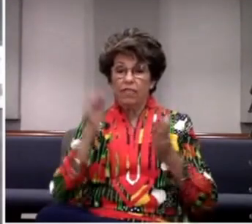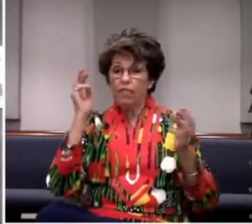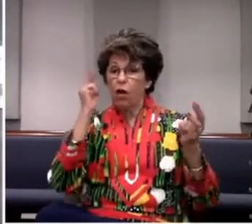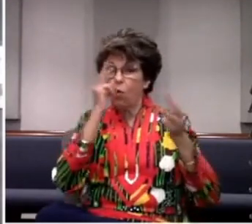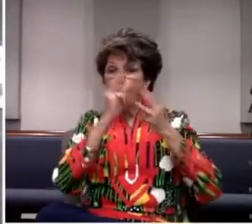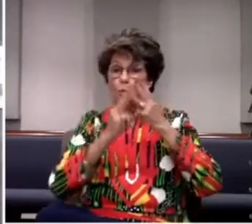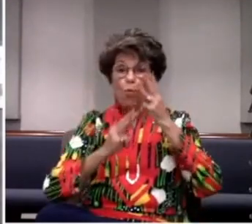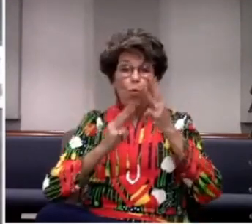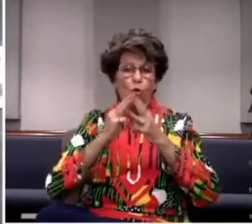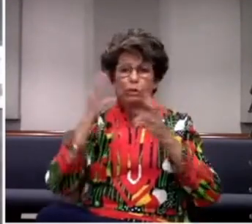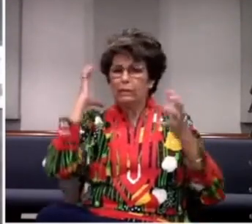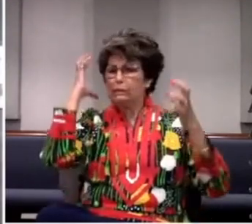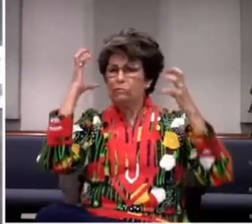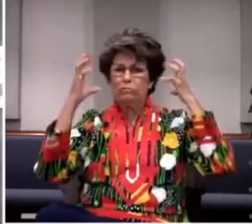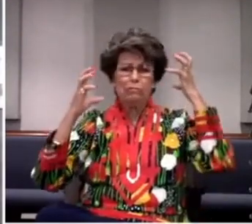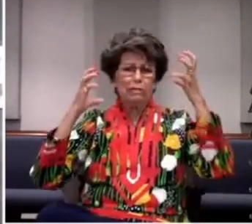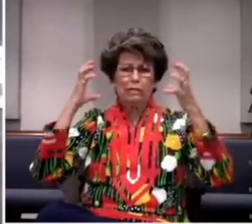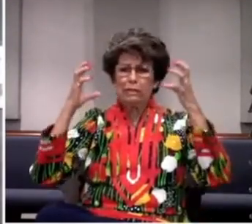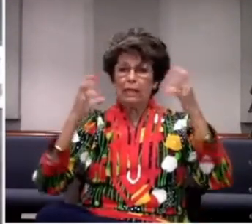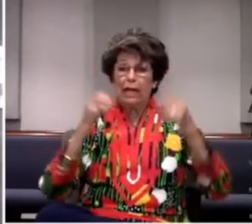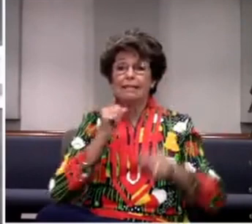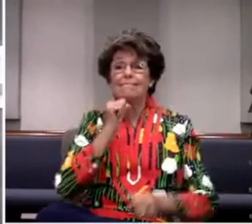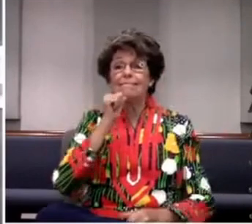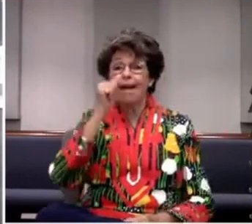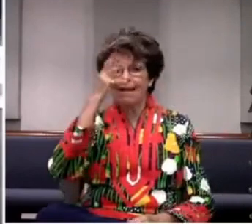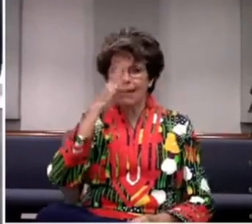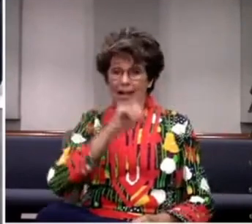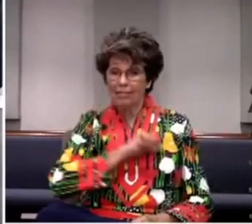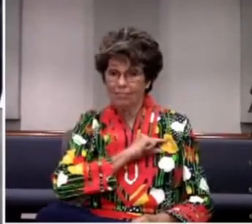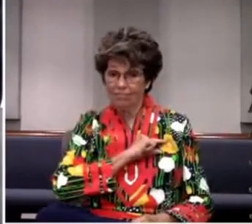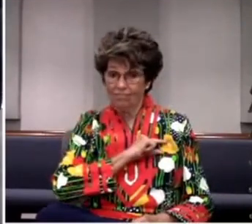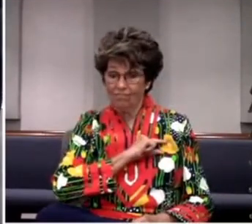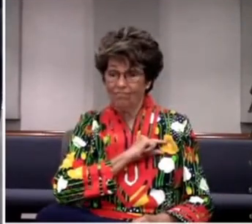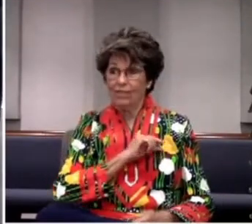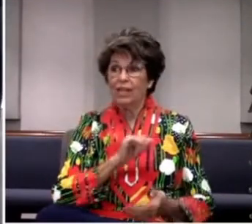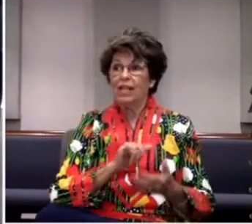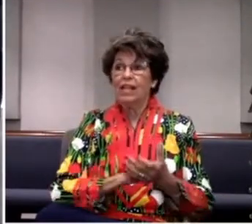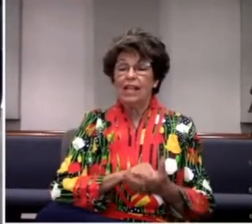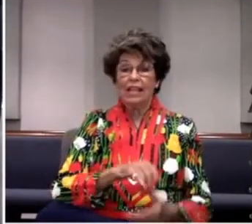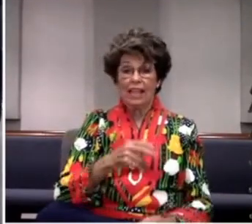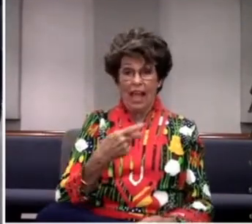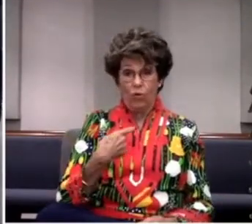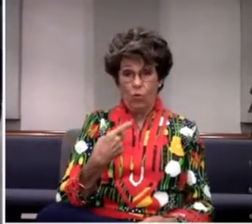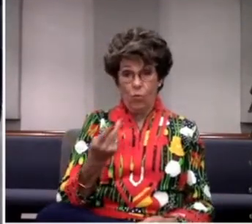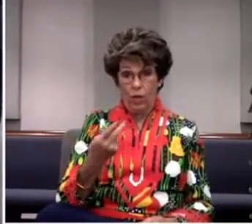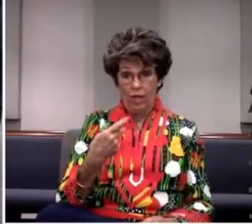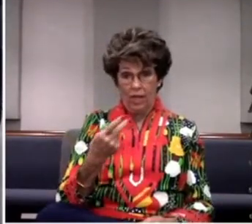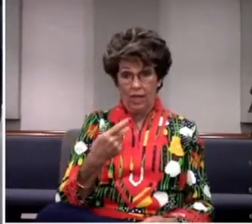And it is not God's fault that you sin.